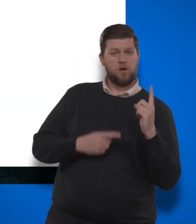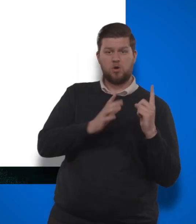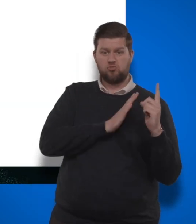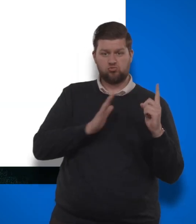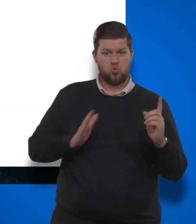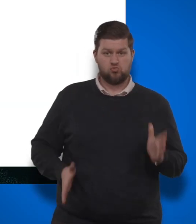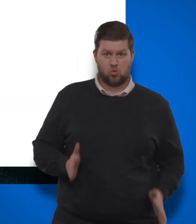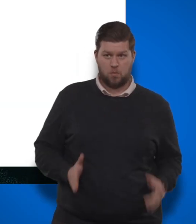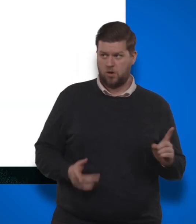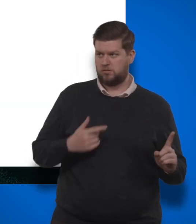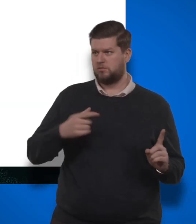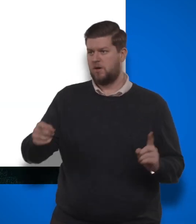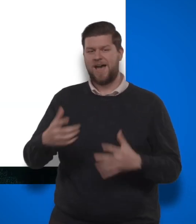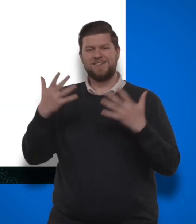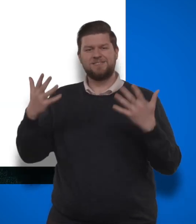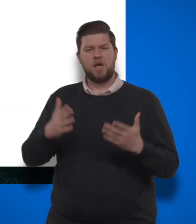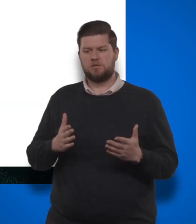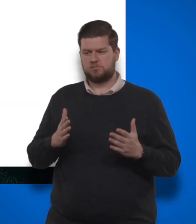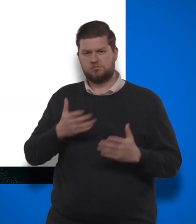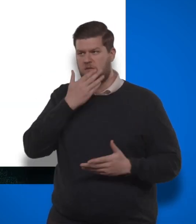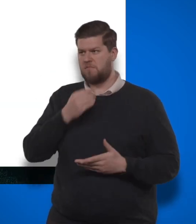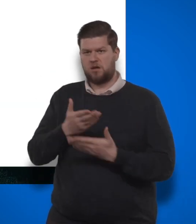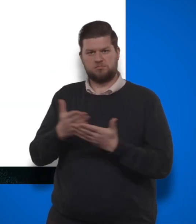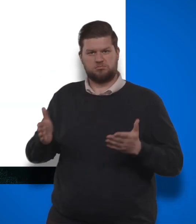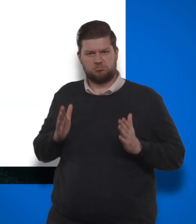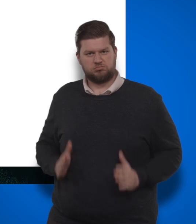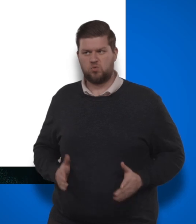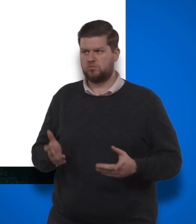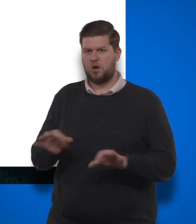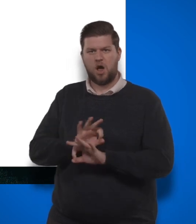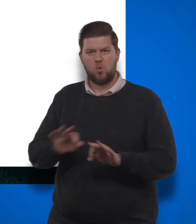So just to step back again and think about what's going on here.